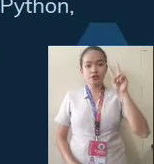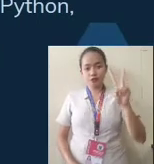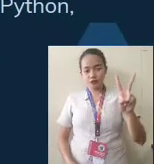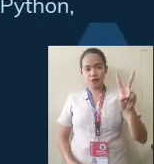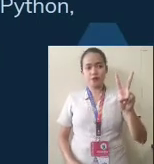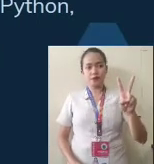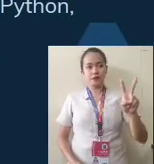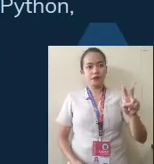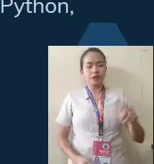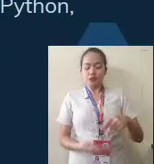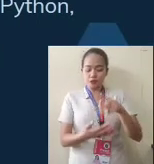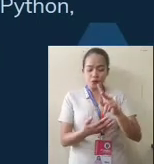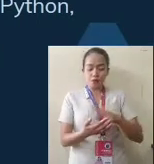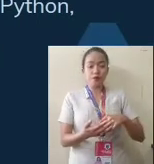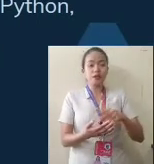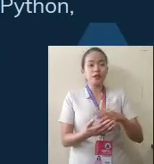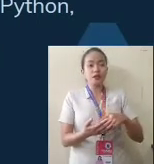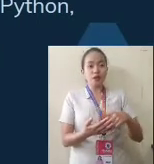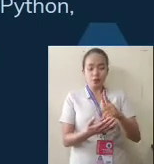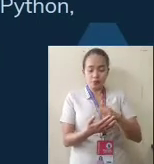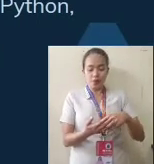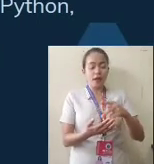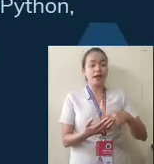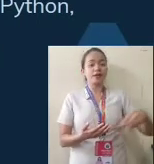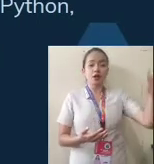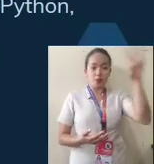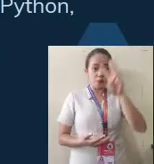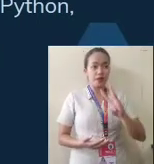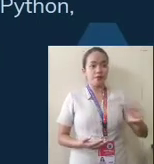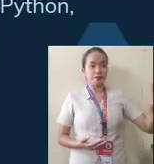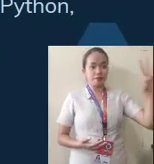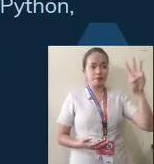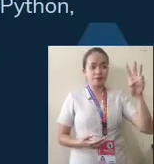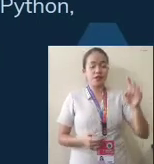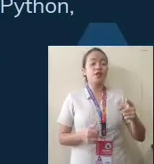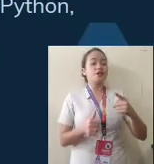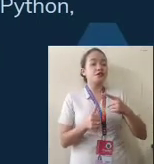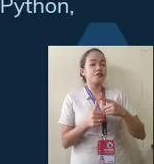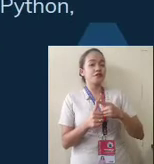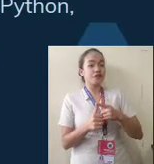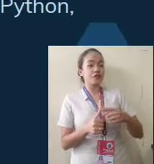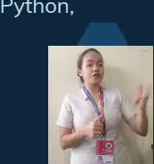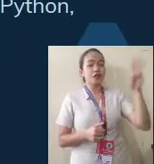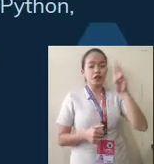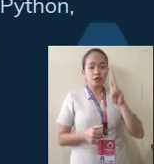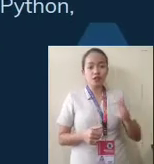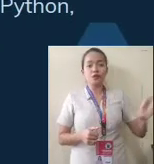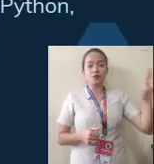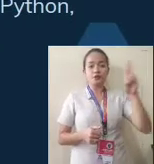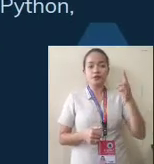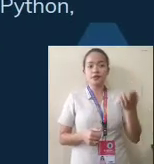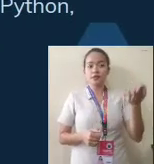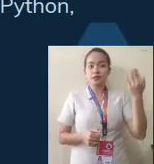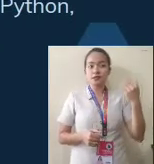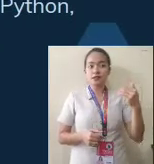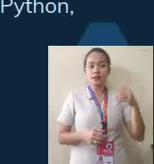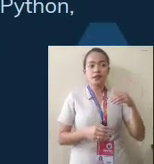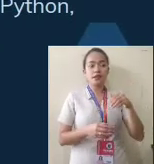Second is Web 2, that is read-write web, first used